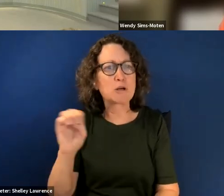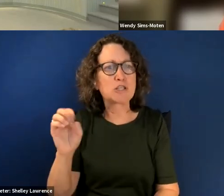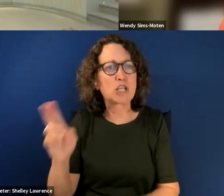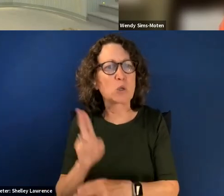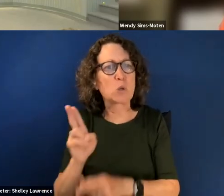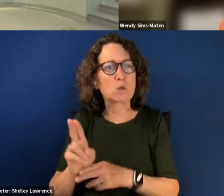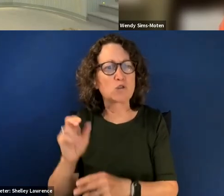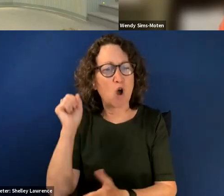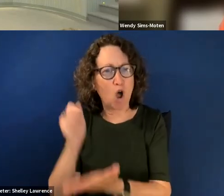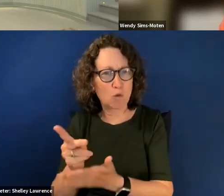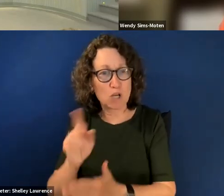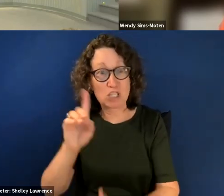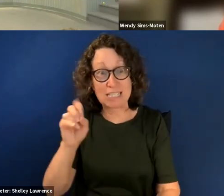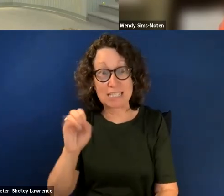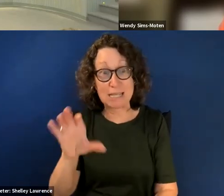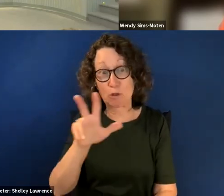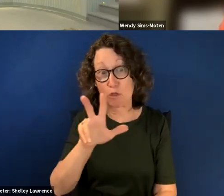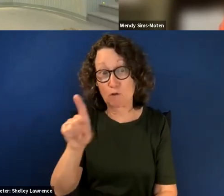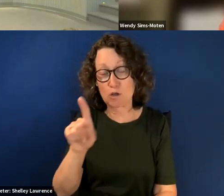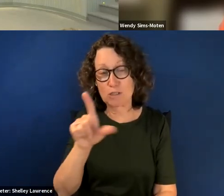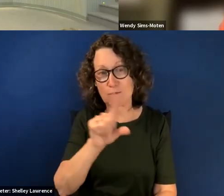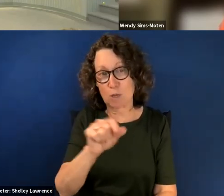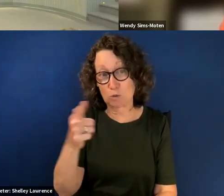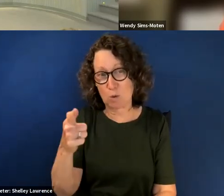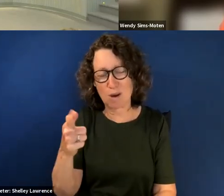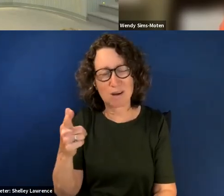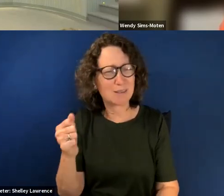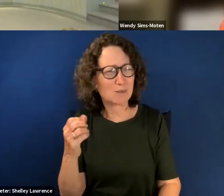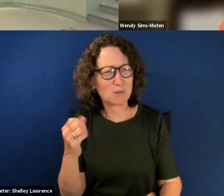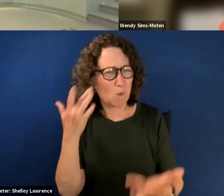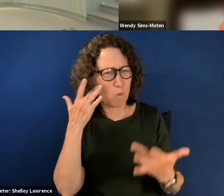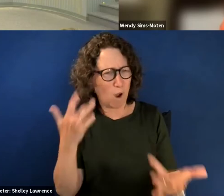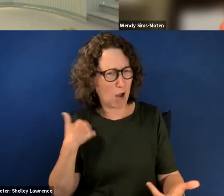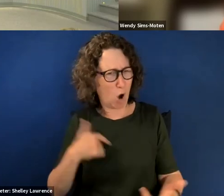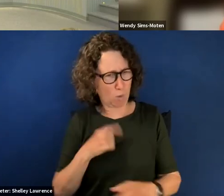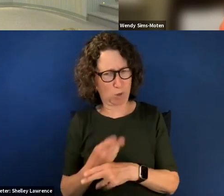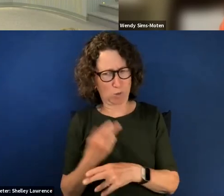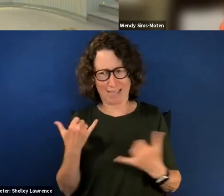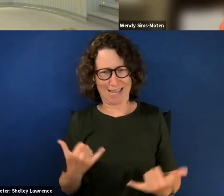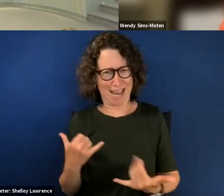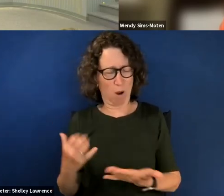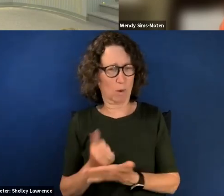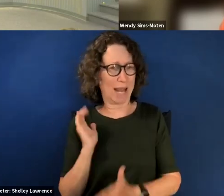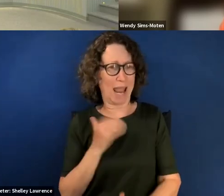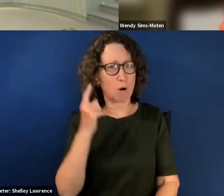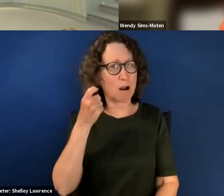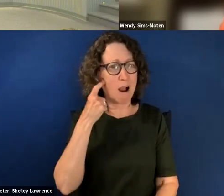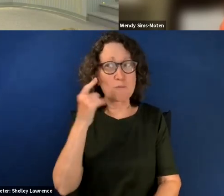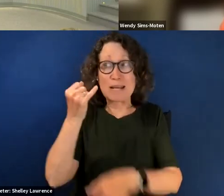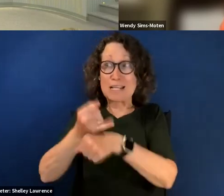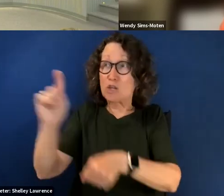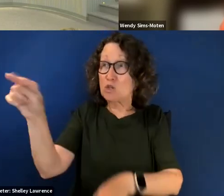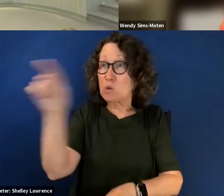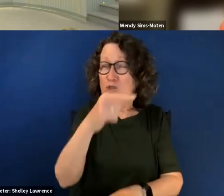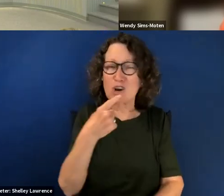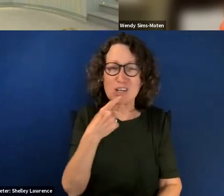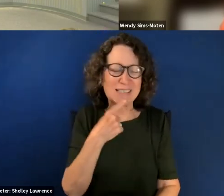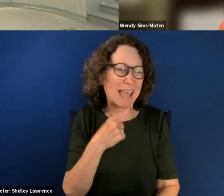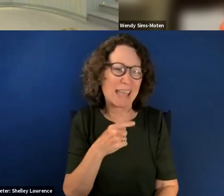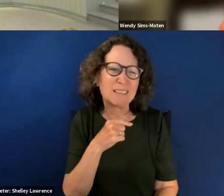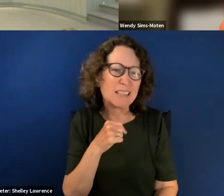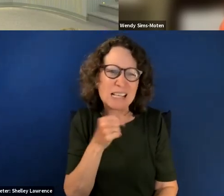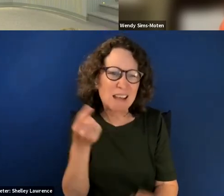authorization December 31st of 2021. So why are we using it now when our governmental institutions are saying it is